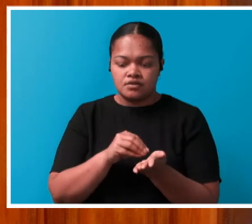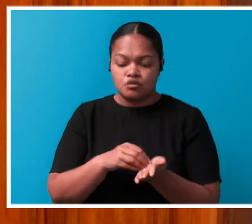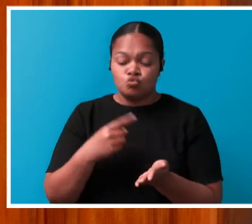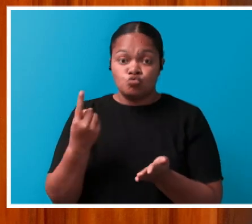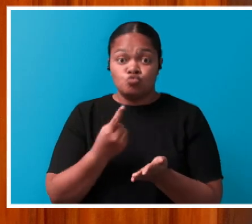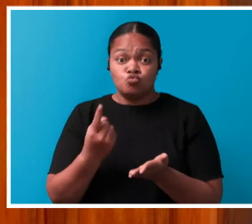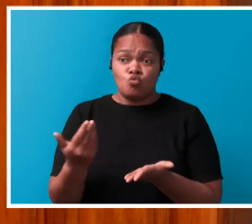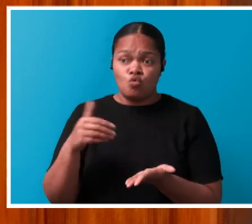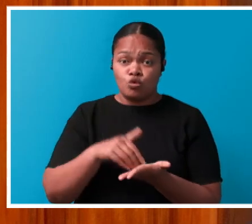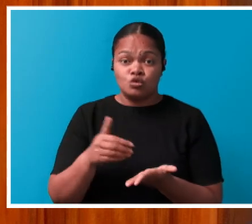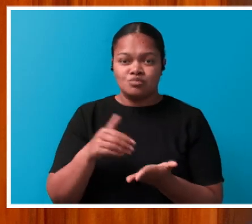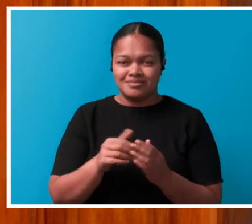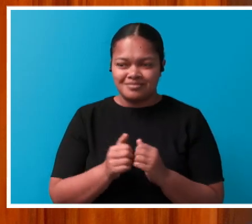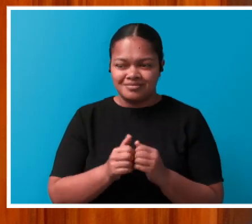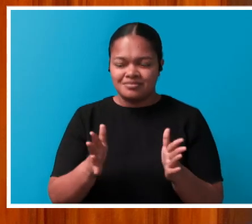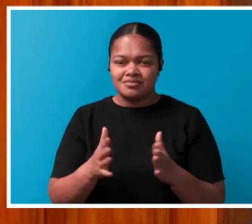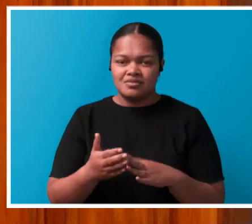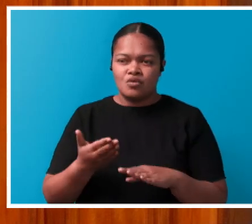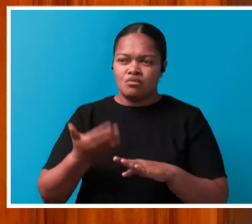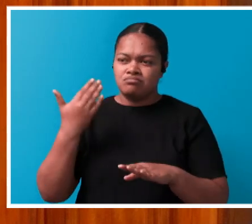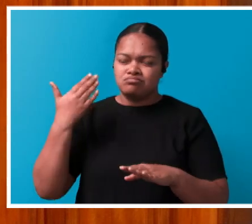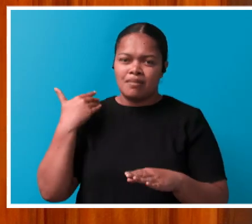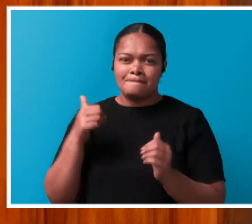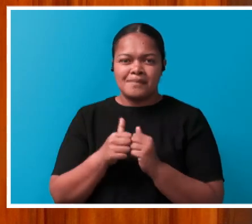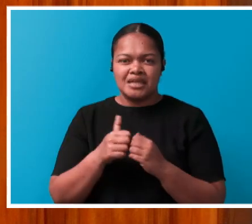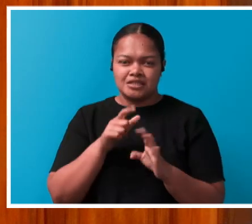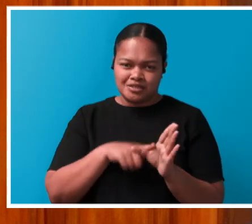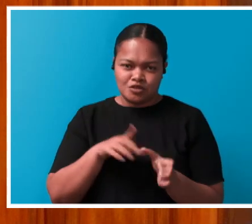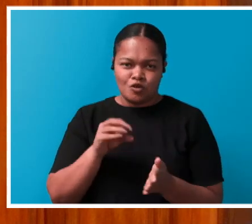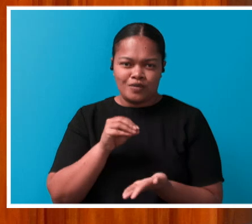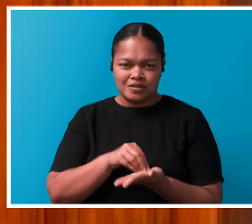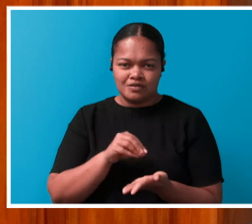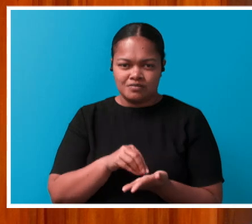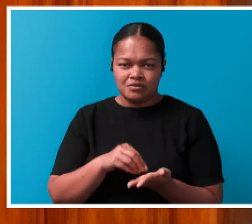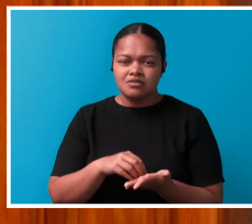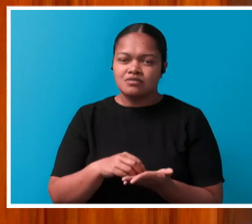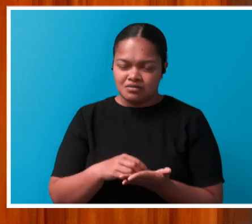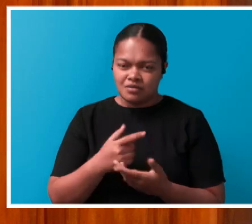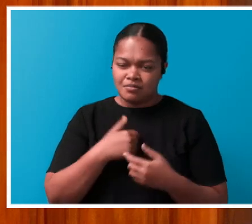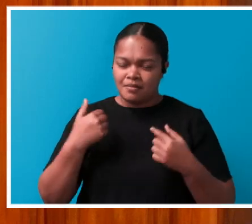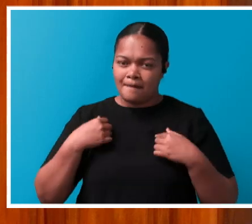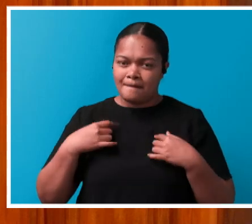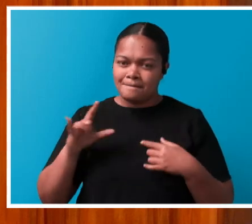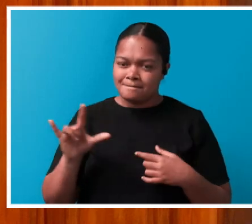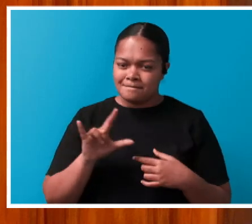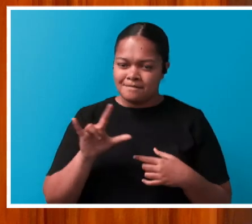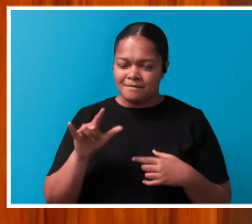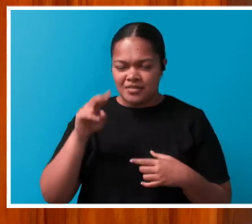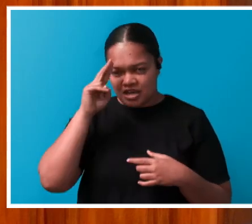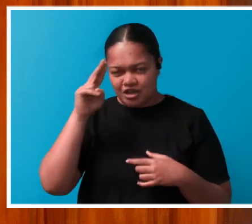contributed immensely over the many years of his service to our beloved nation. Mr. Speaker,